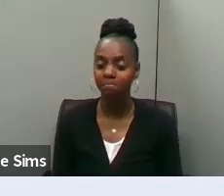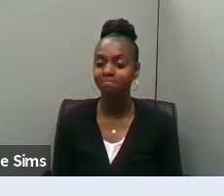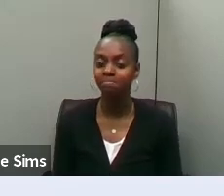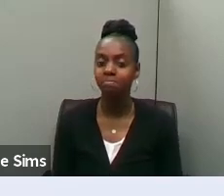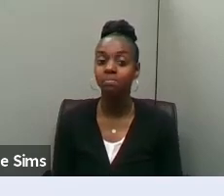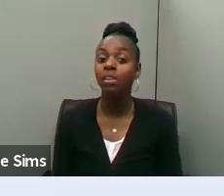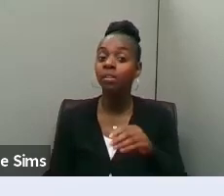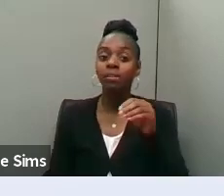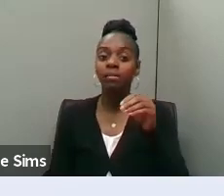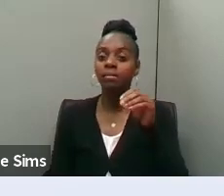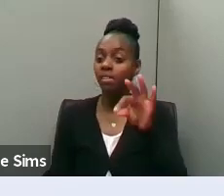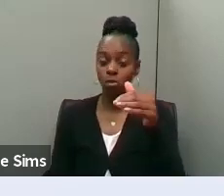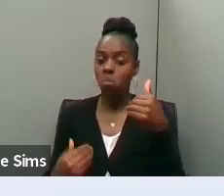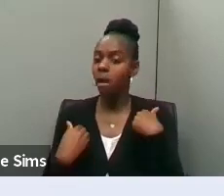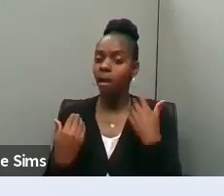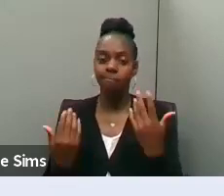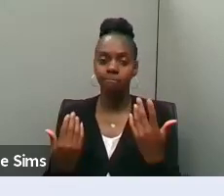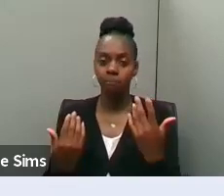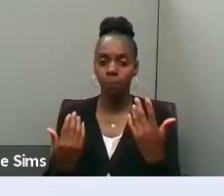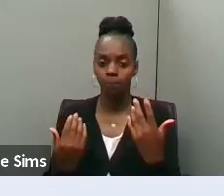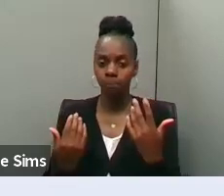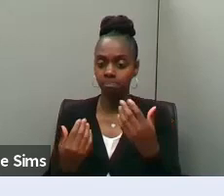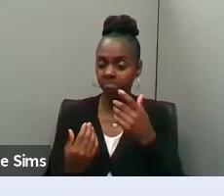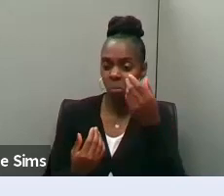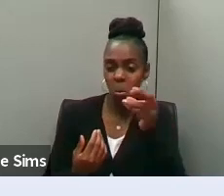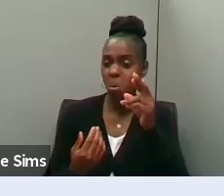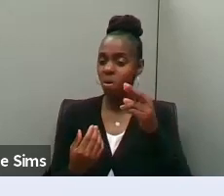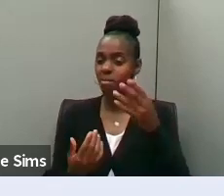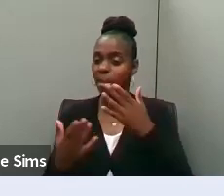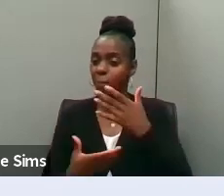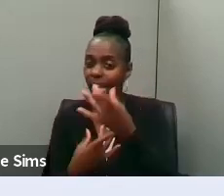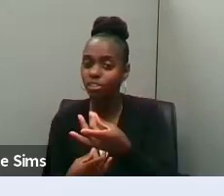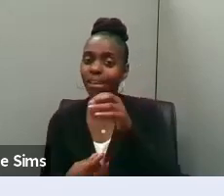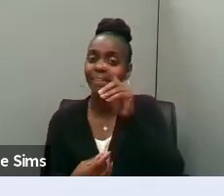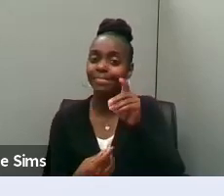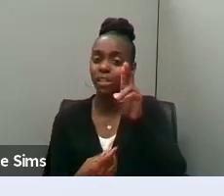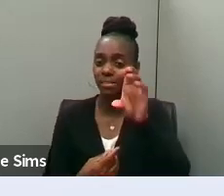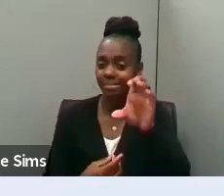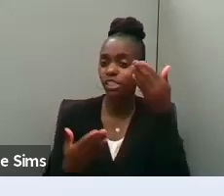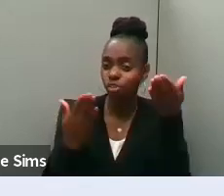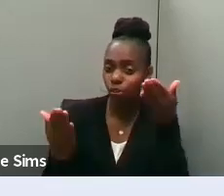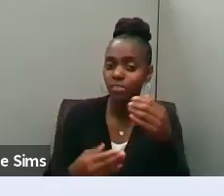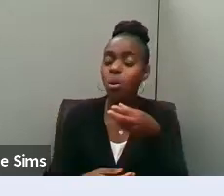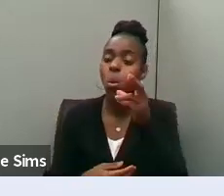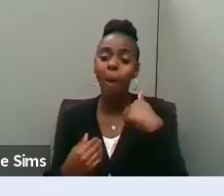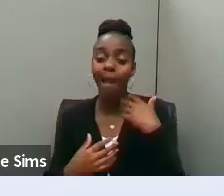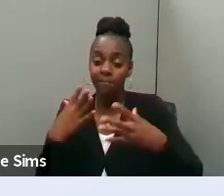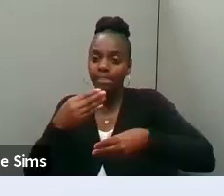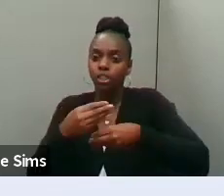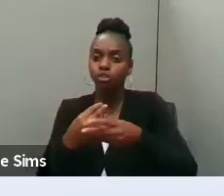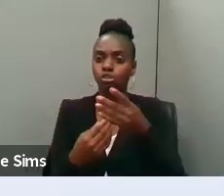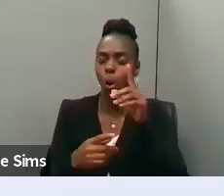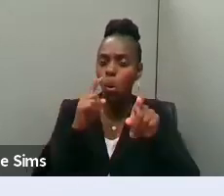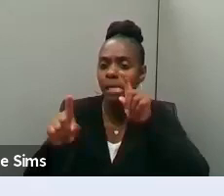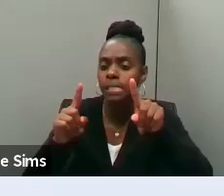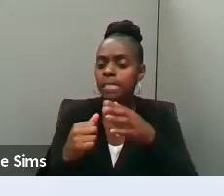And so if you are interested in receiving DRC services or have some additional questions about things